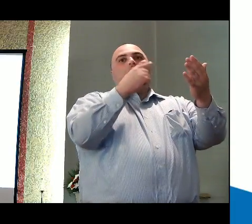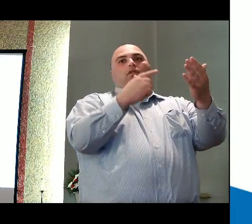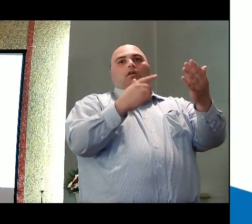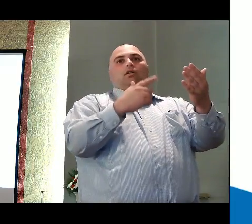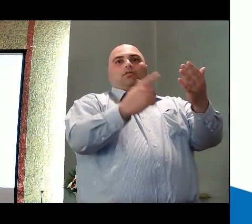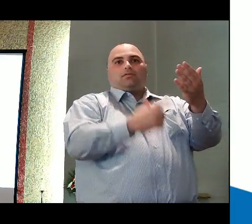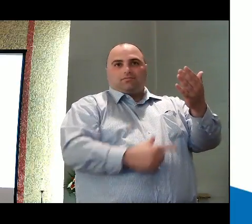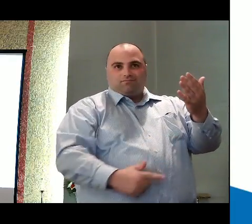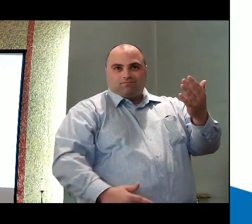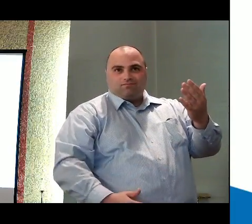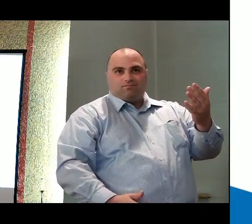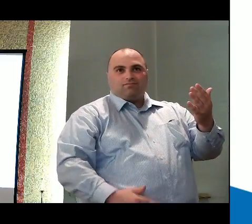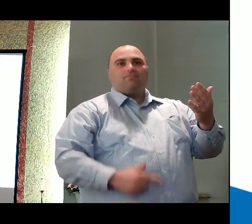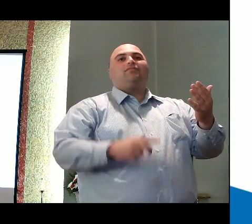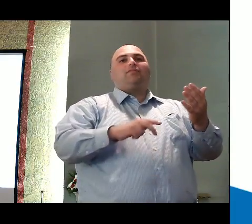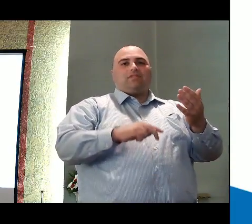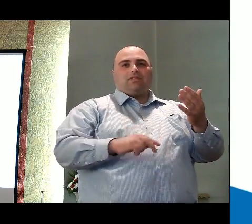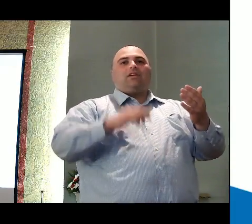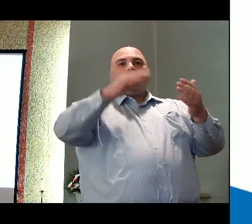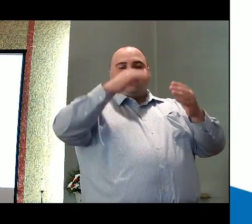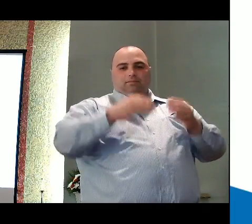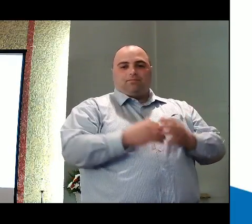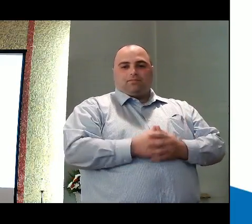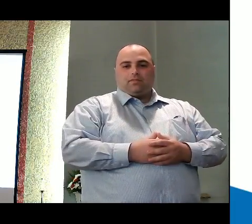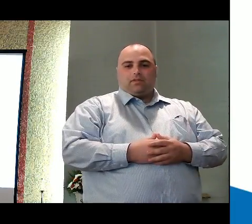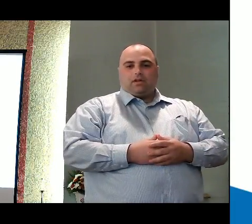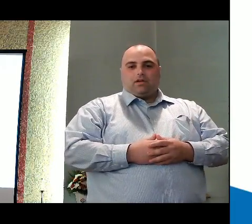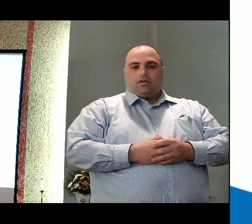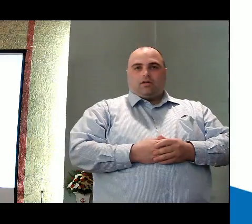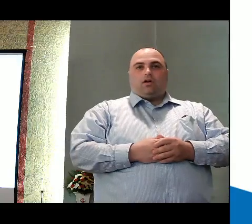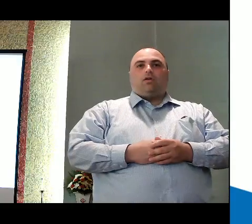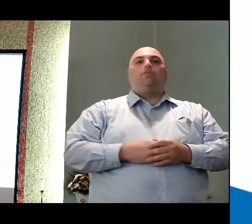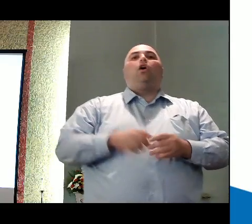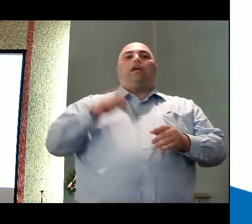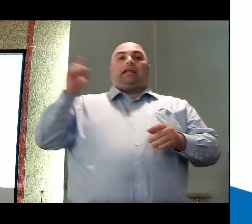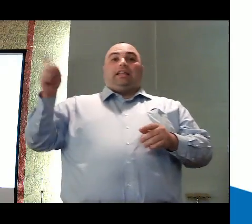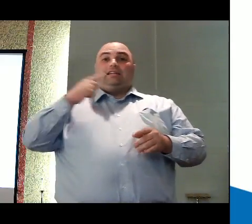not know is Seth means appointed. Enosh means mortal.